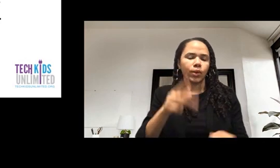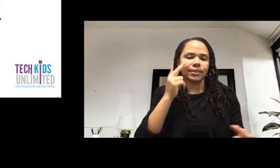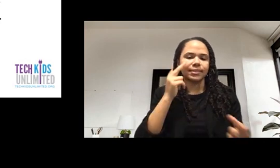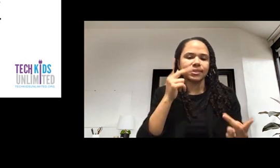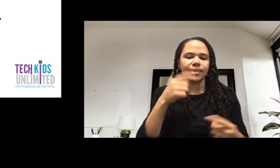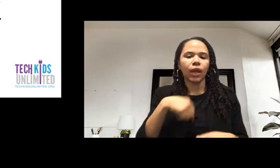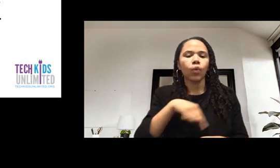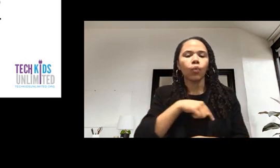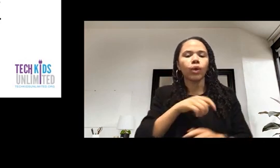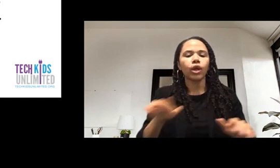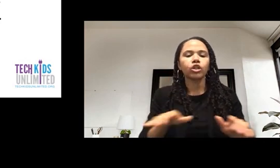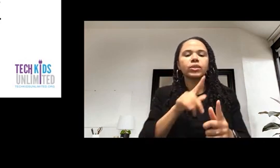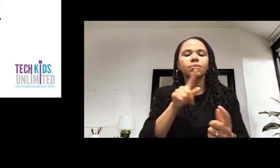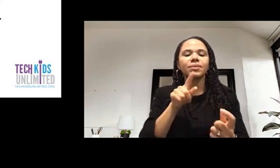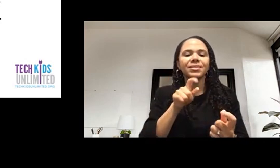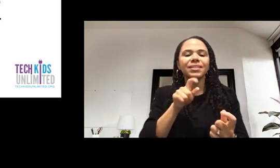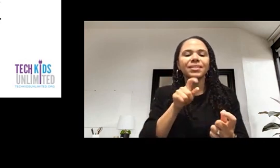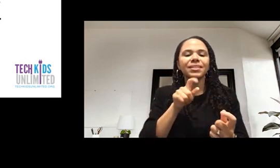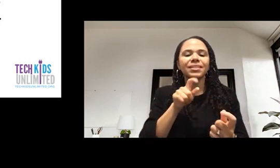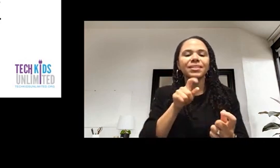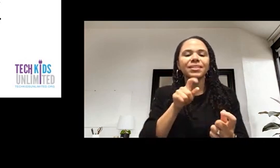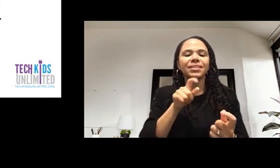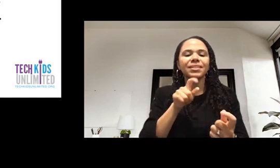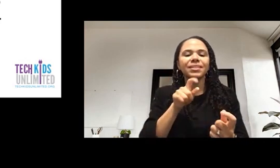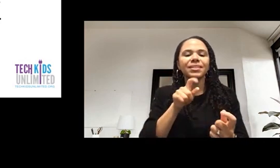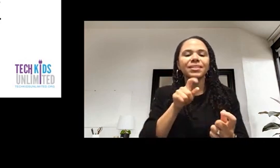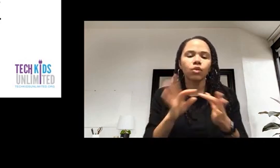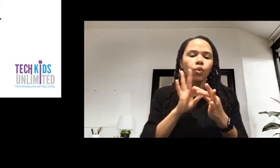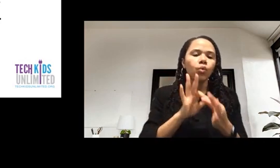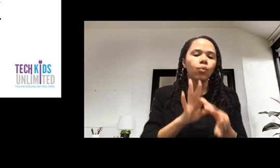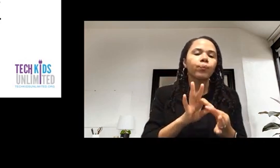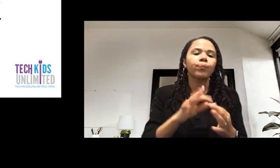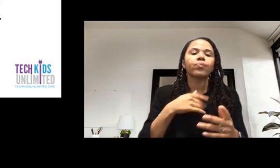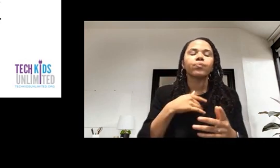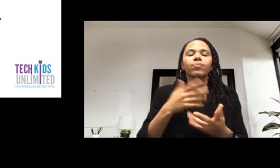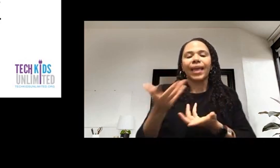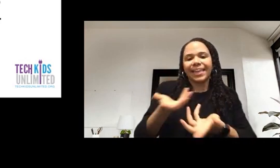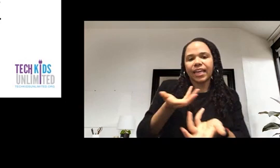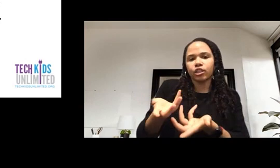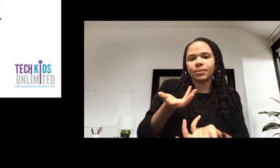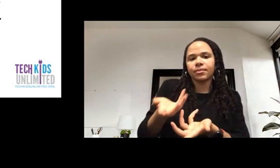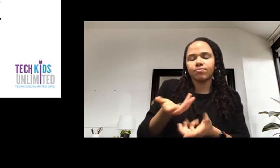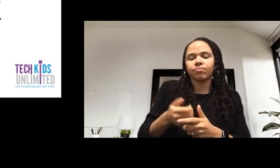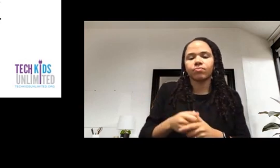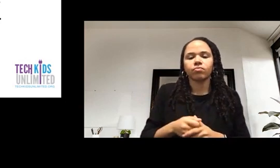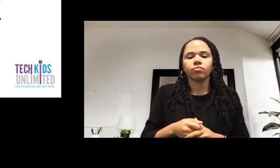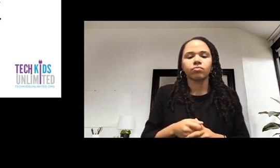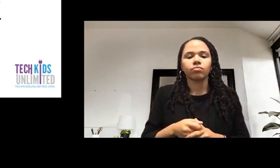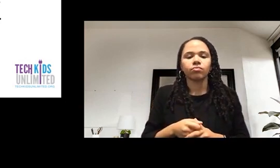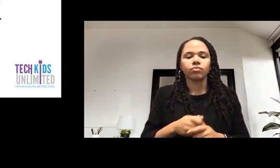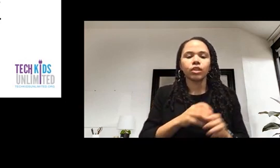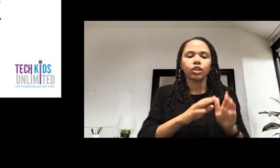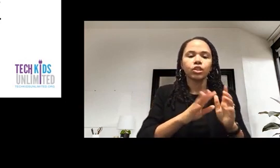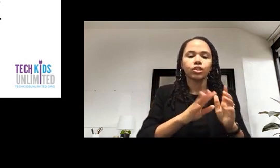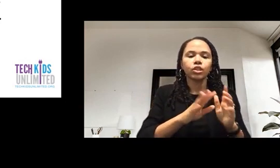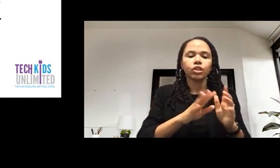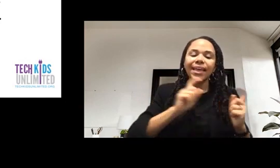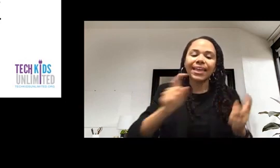doing specific things around engagement, like giving students choices in project